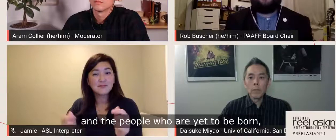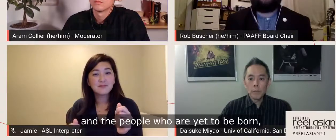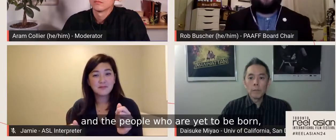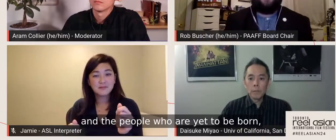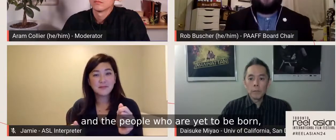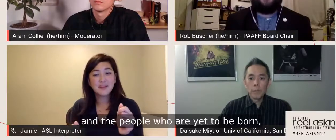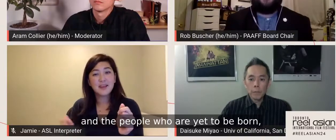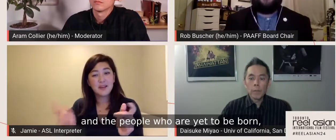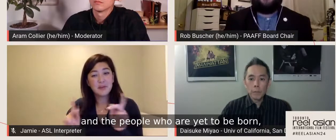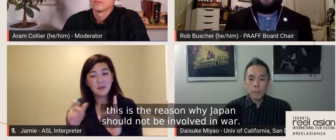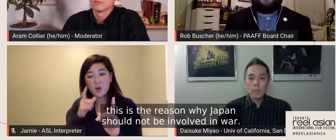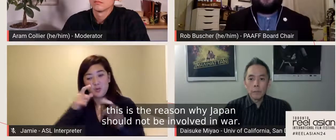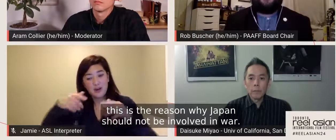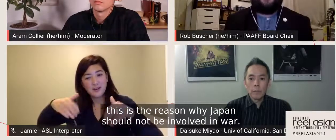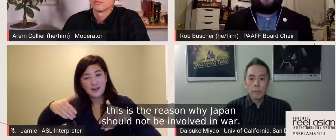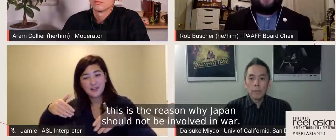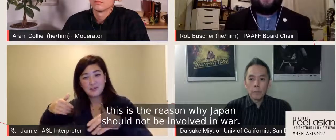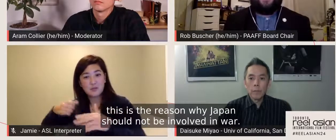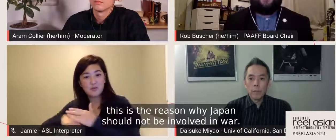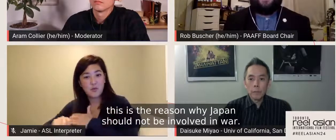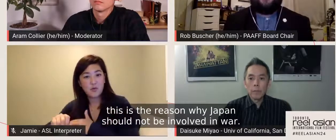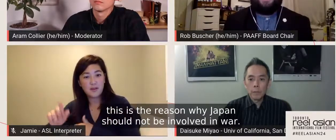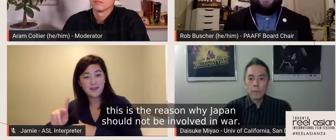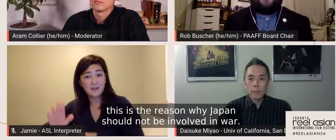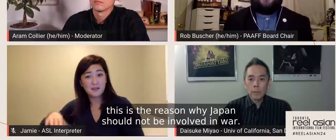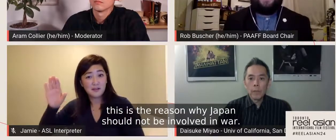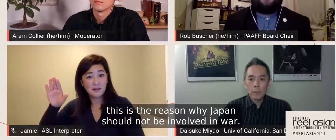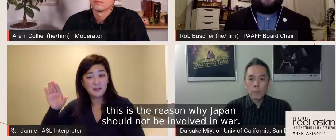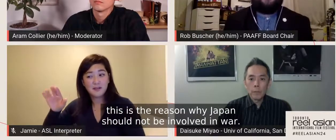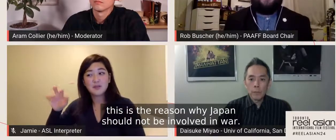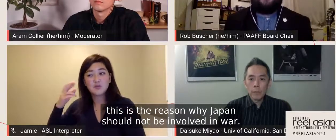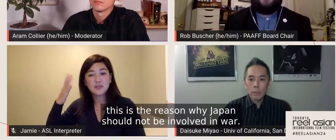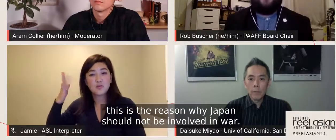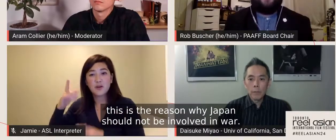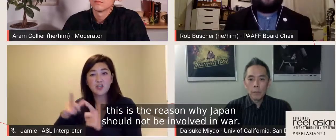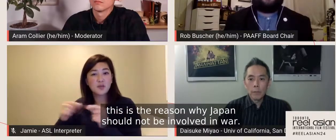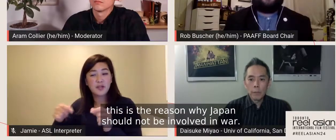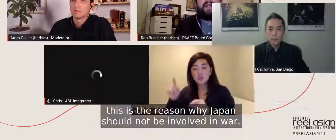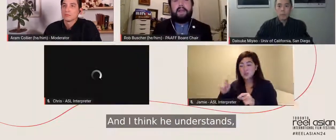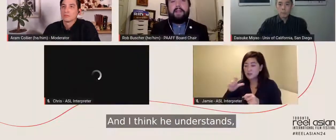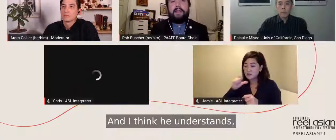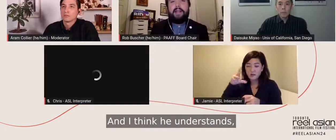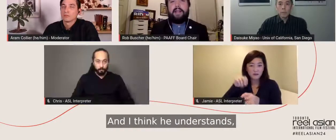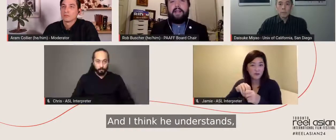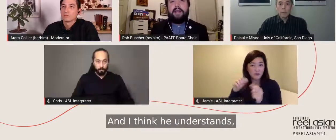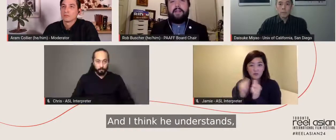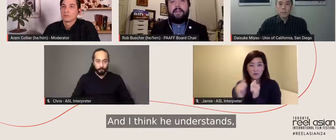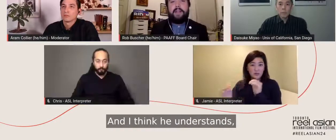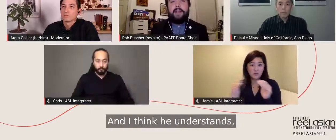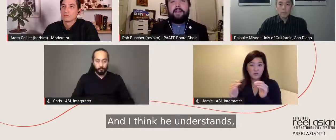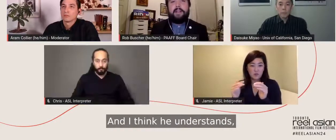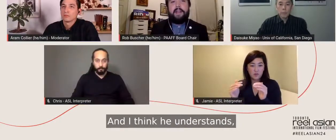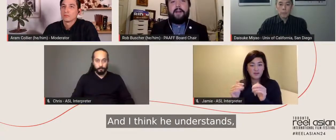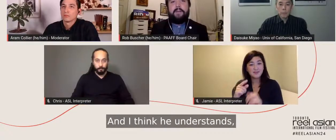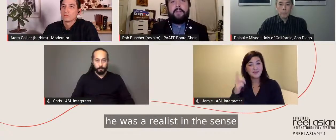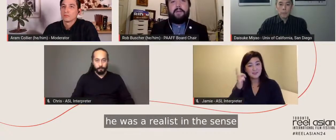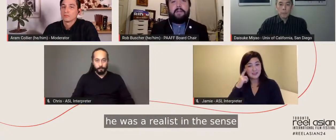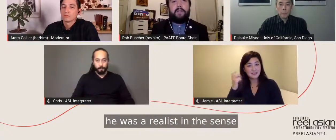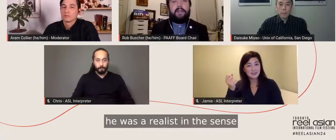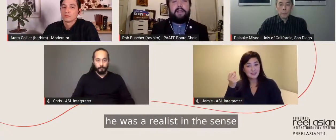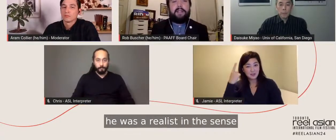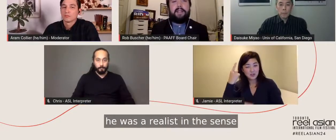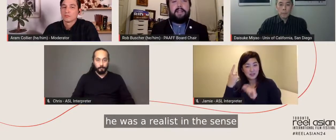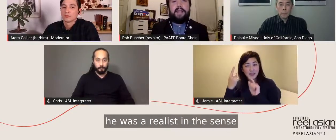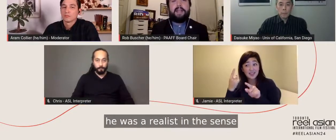yet to be born, this is the reason why Japan should not be involved in war. And I think he understands, he